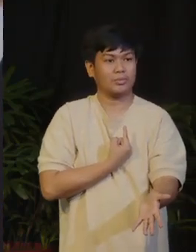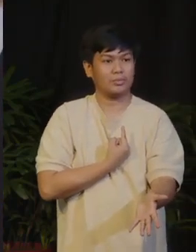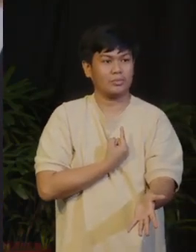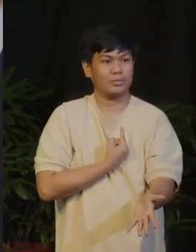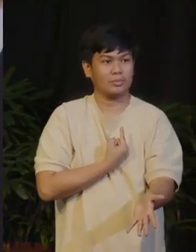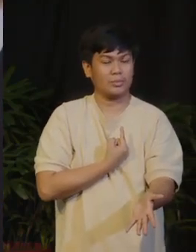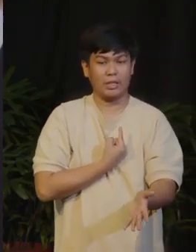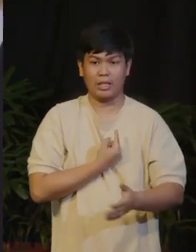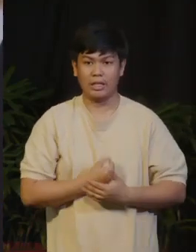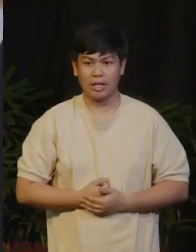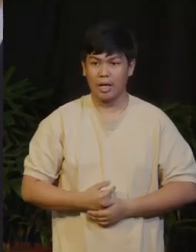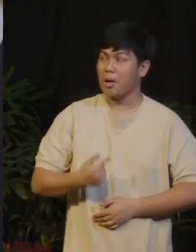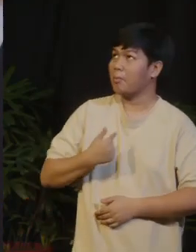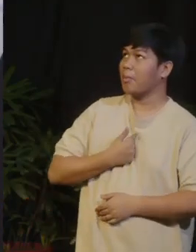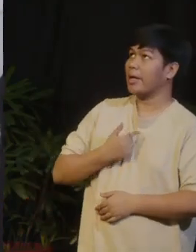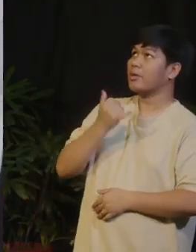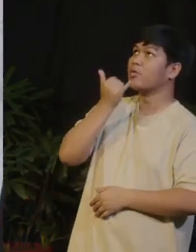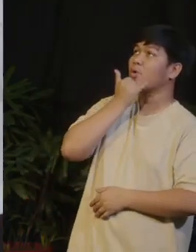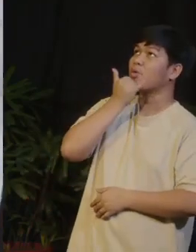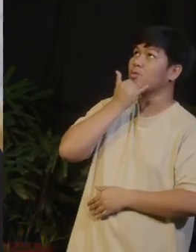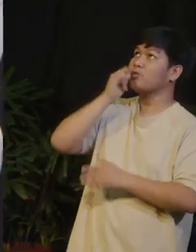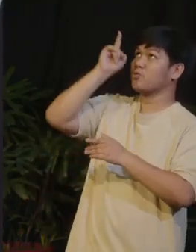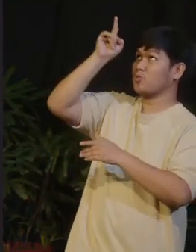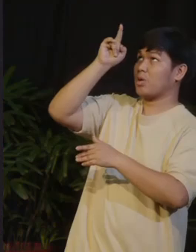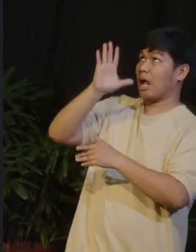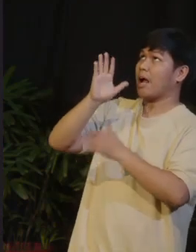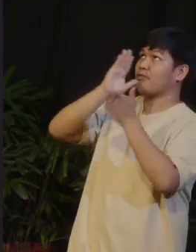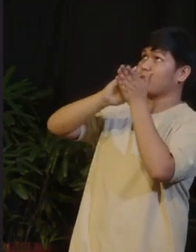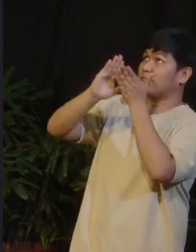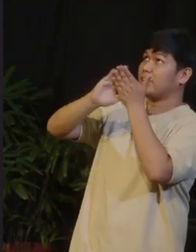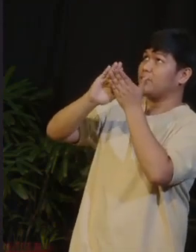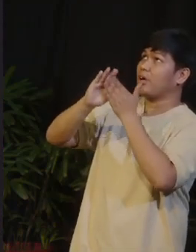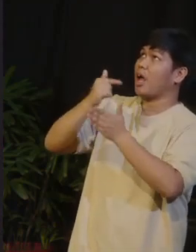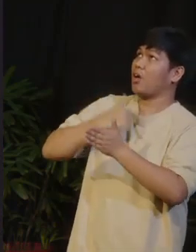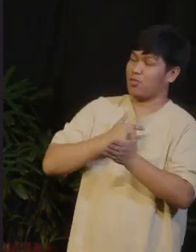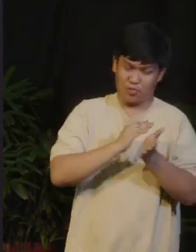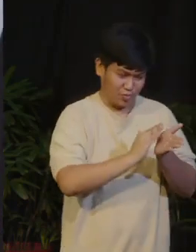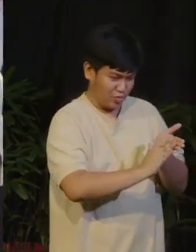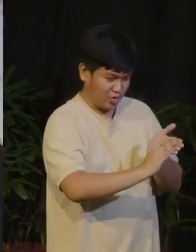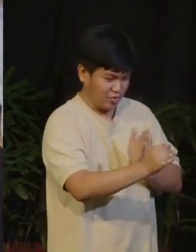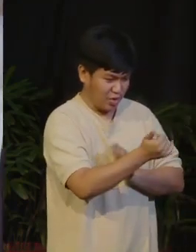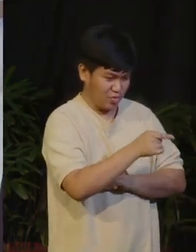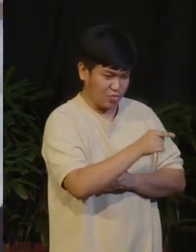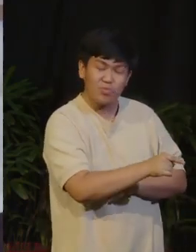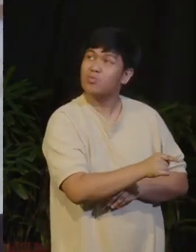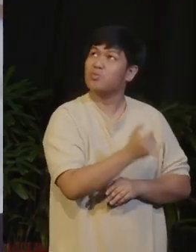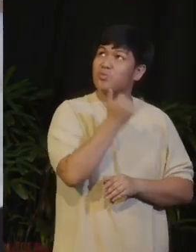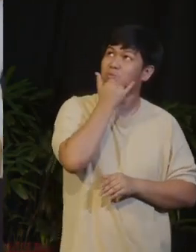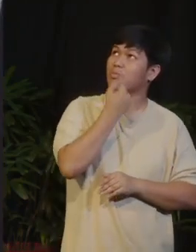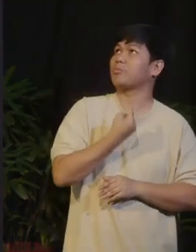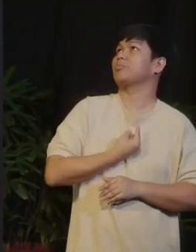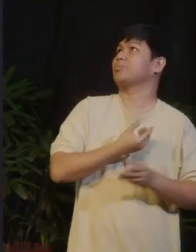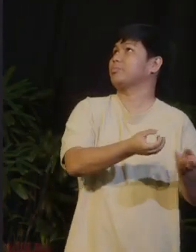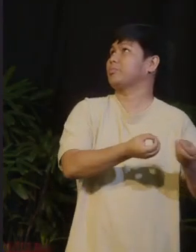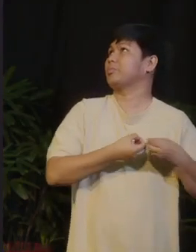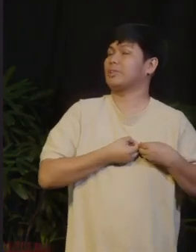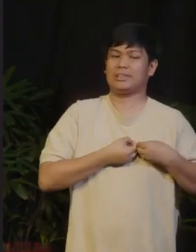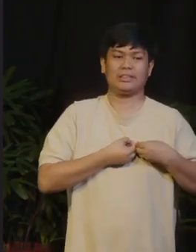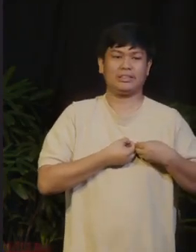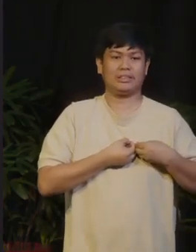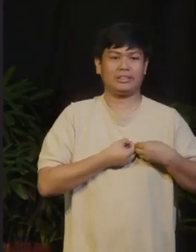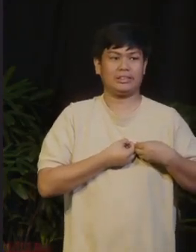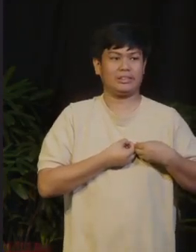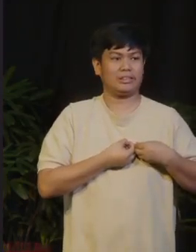Forgive us our trespasses as we forgive those who trespass against us. Tapos dinagdagan pa